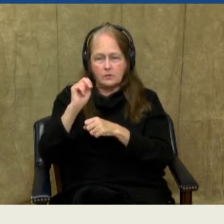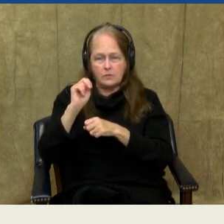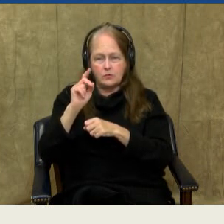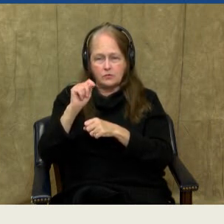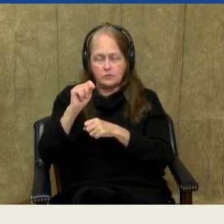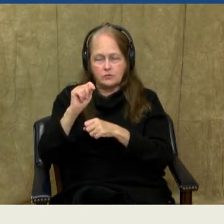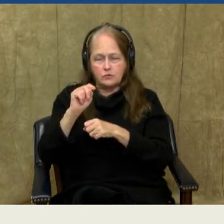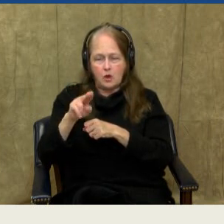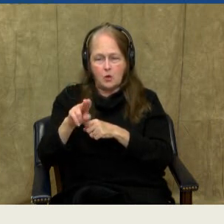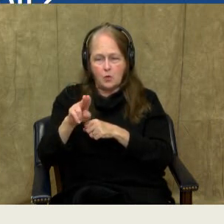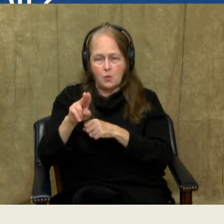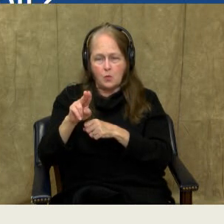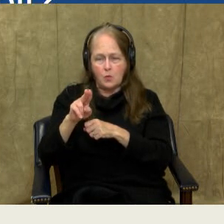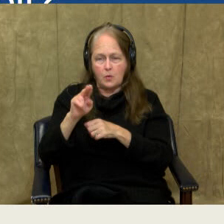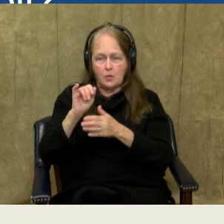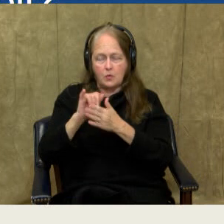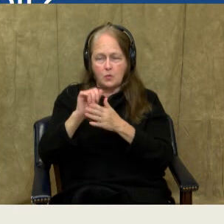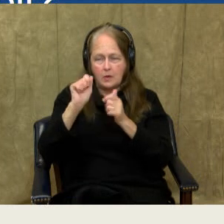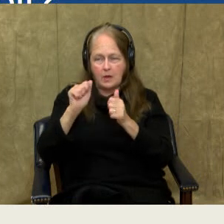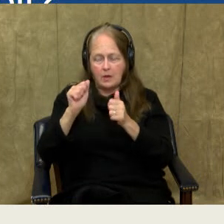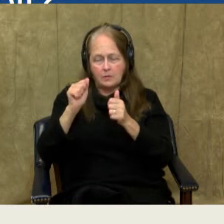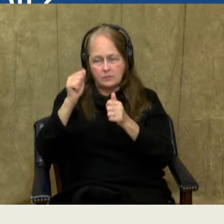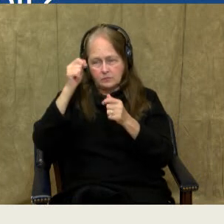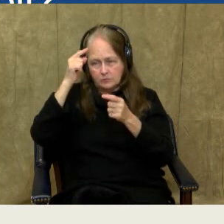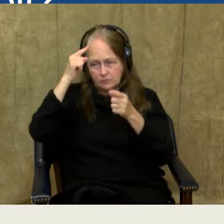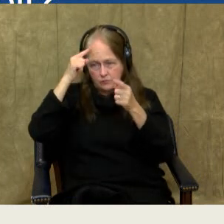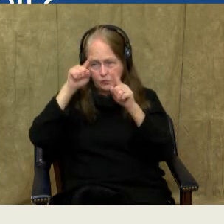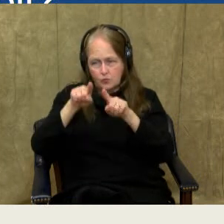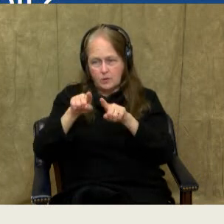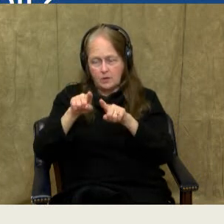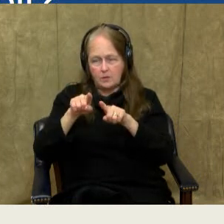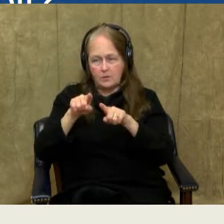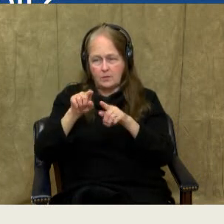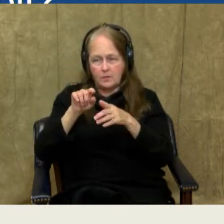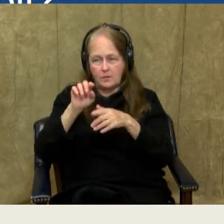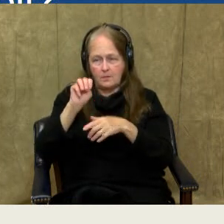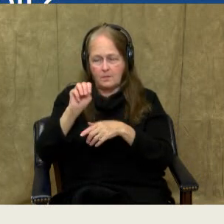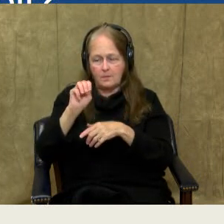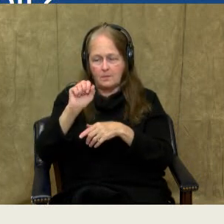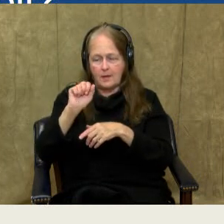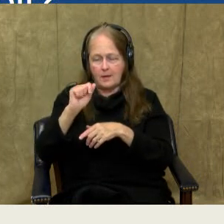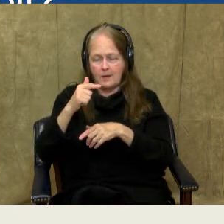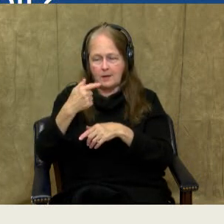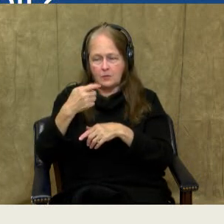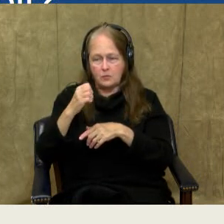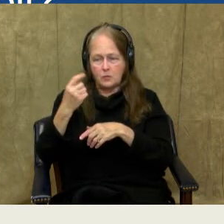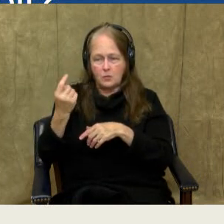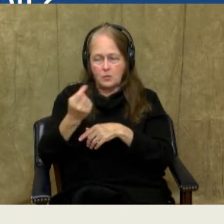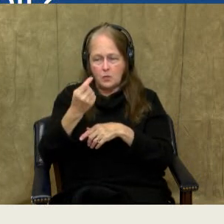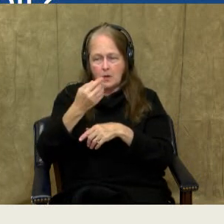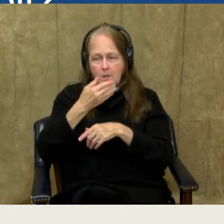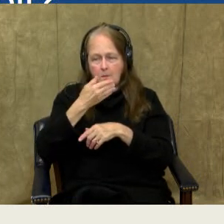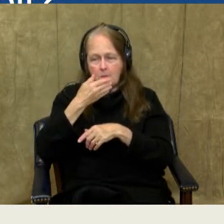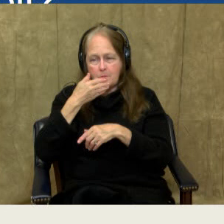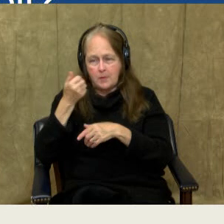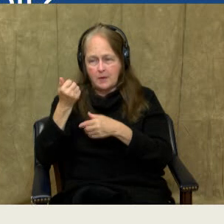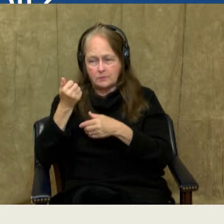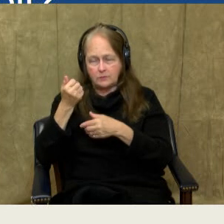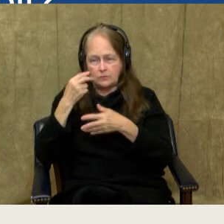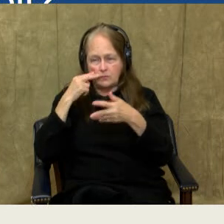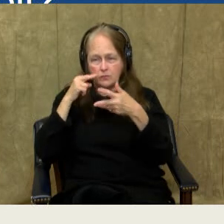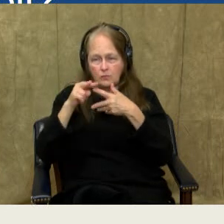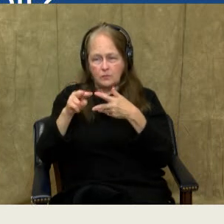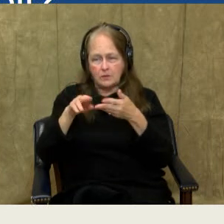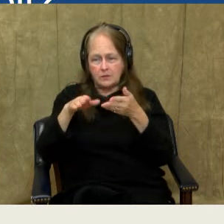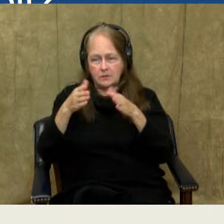142,000. So what can you conclude about that? Is magnitude of an earthquake always the best predictor of the